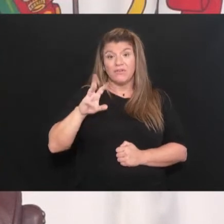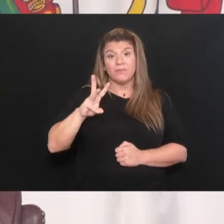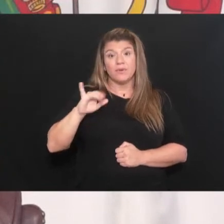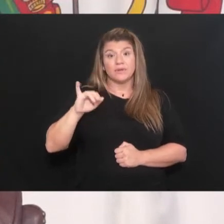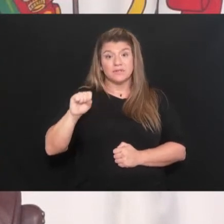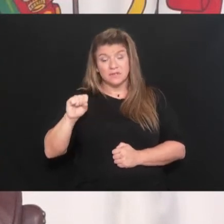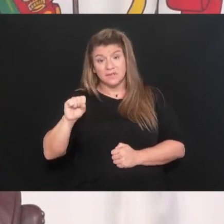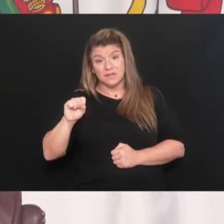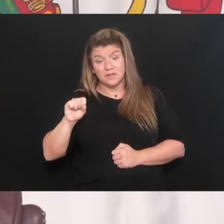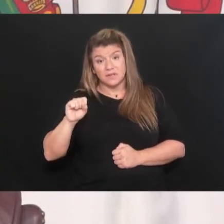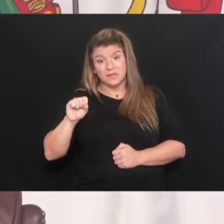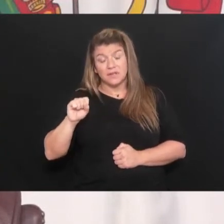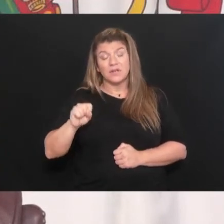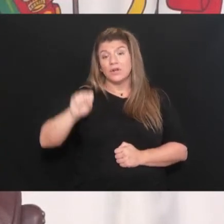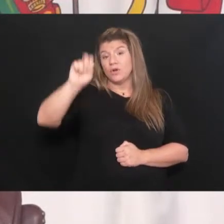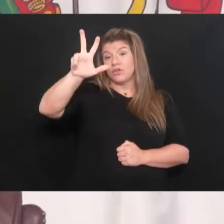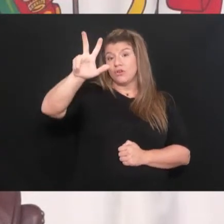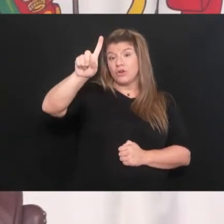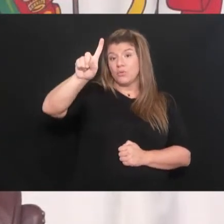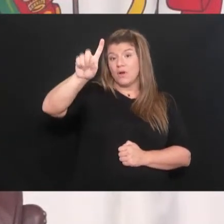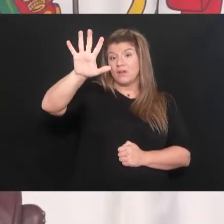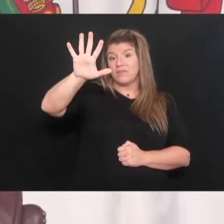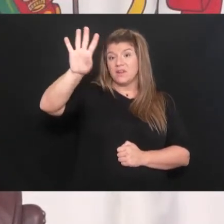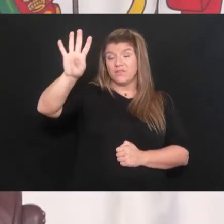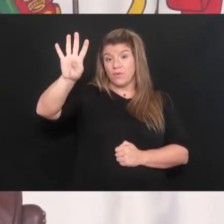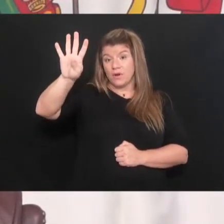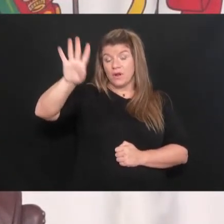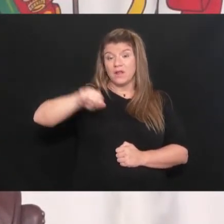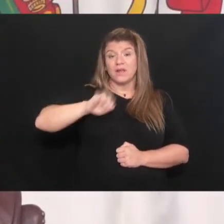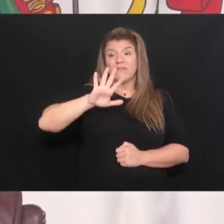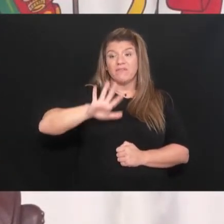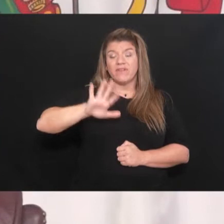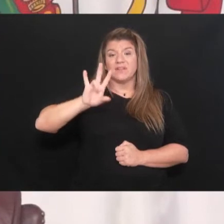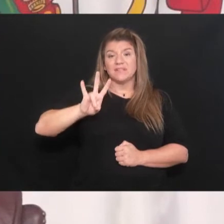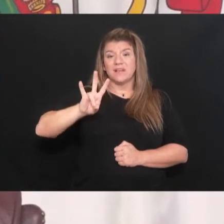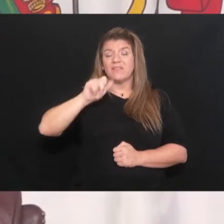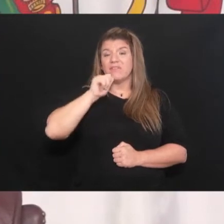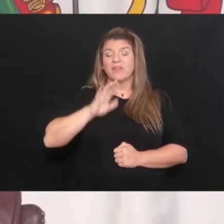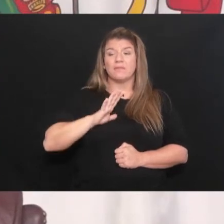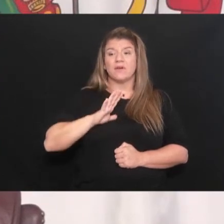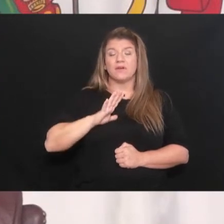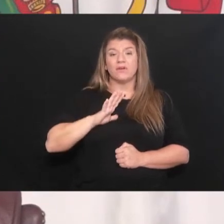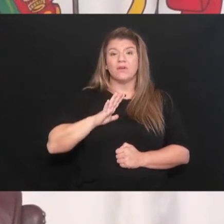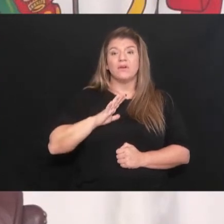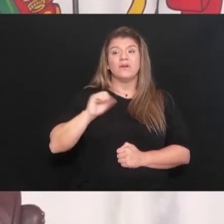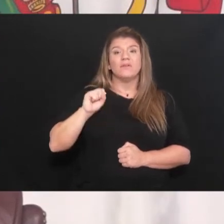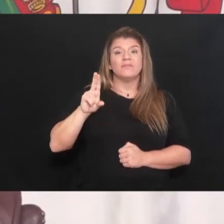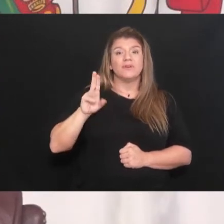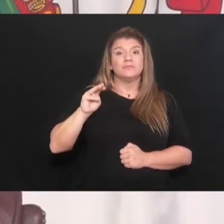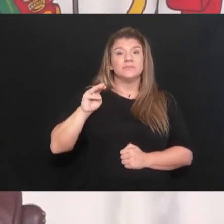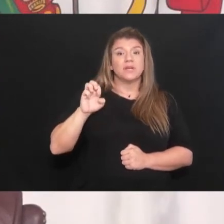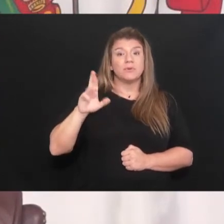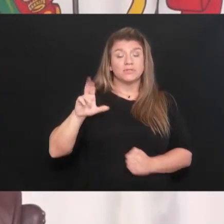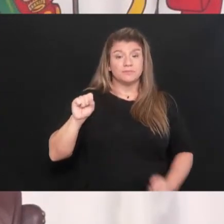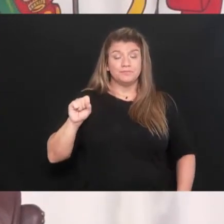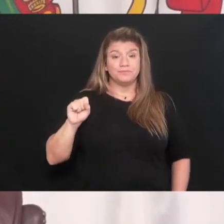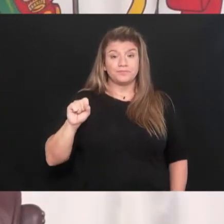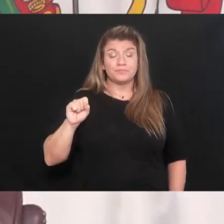County. Our 3,154th death, a 57-year-old female from Summers County.